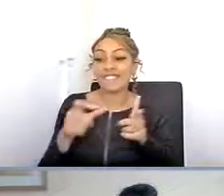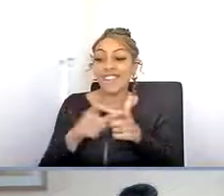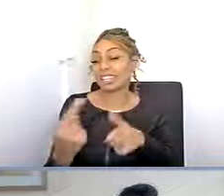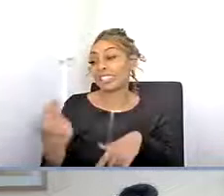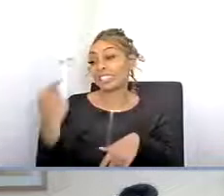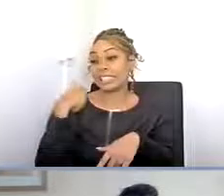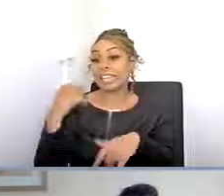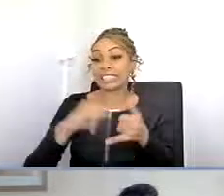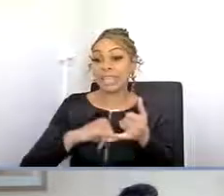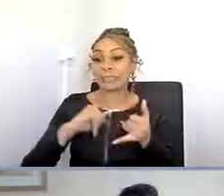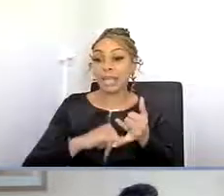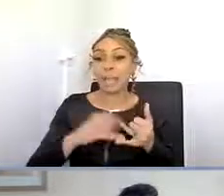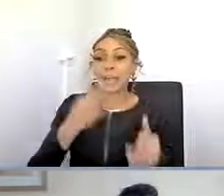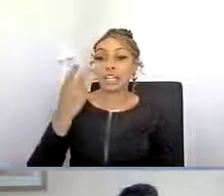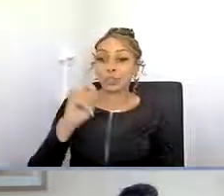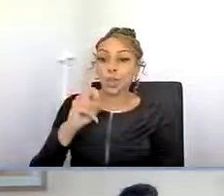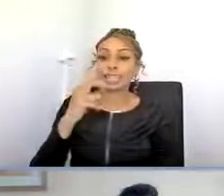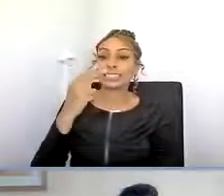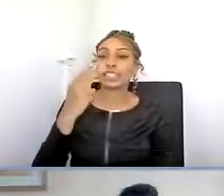September 2021.